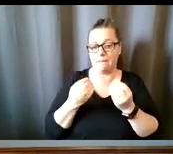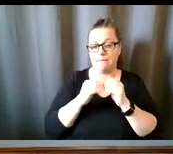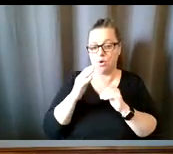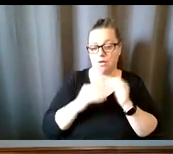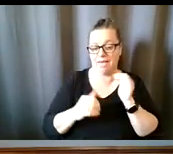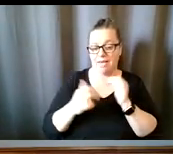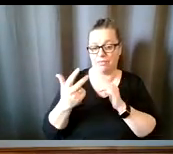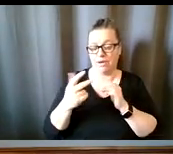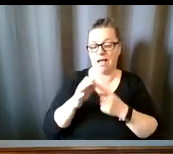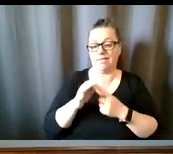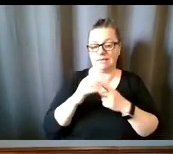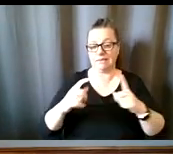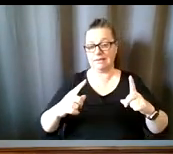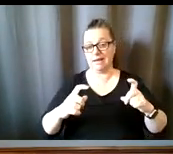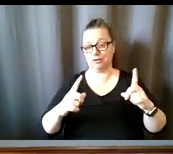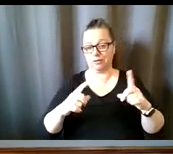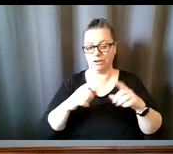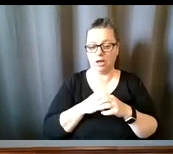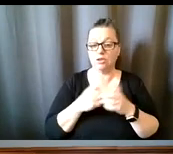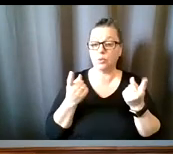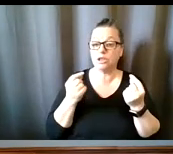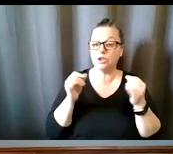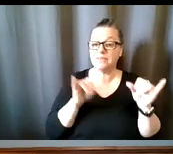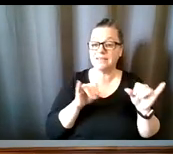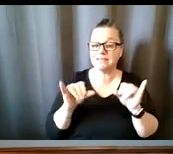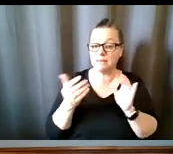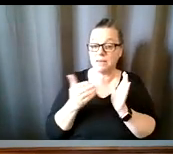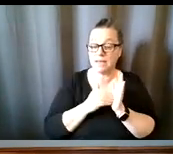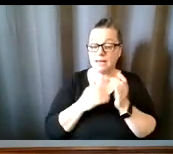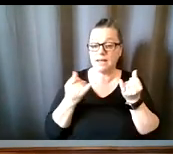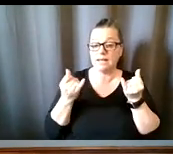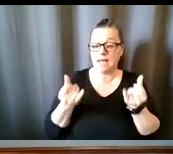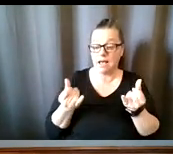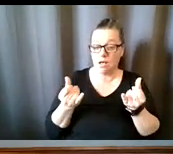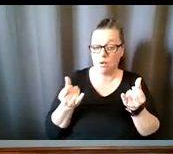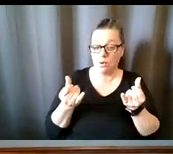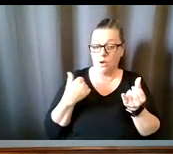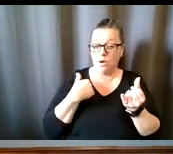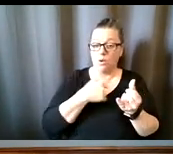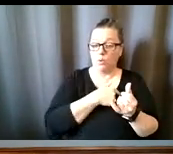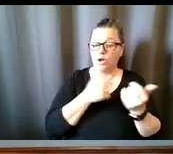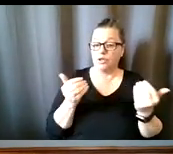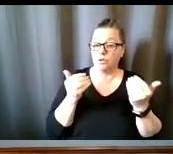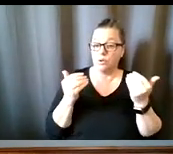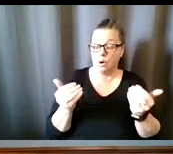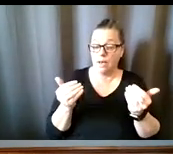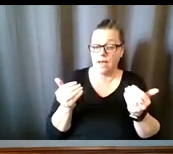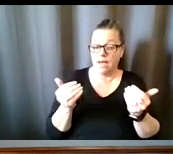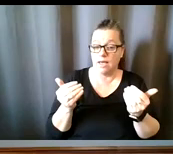screenshot. So what we're going to do is we're going to do the same exercise again. This time, we're going to go ahead